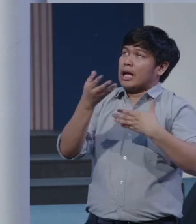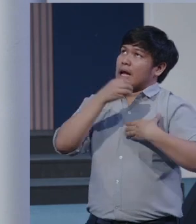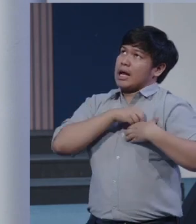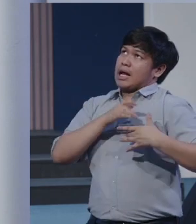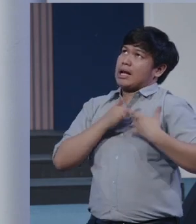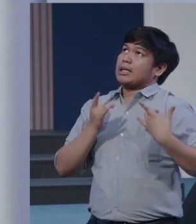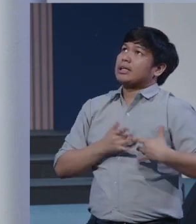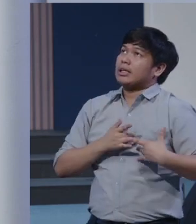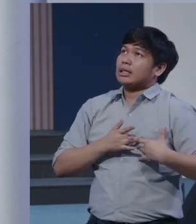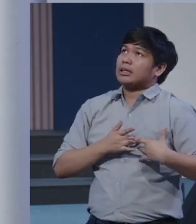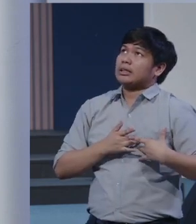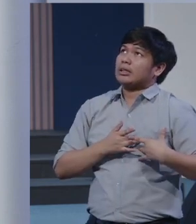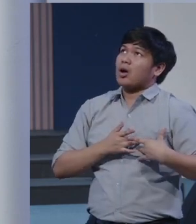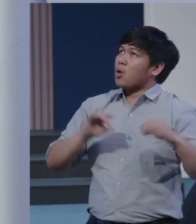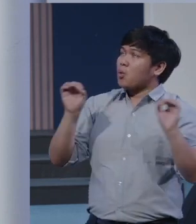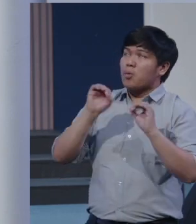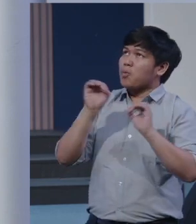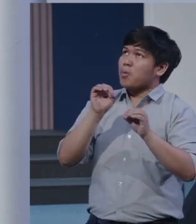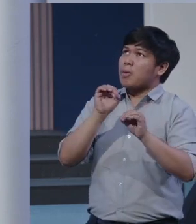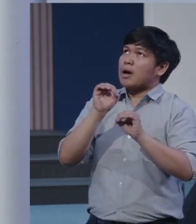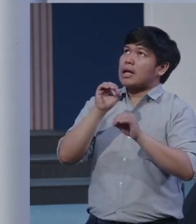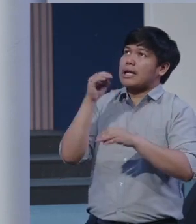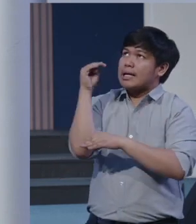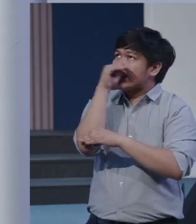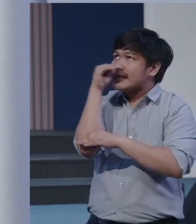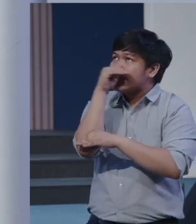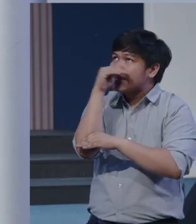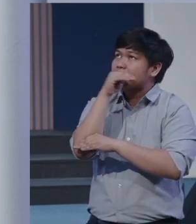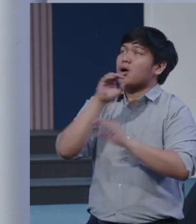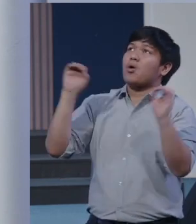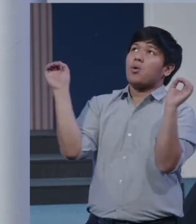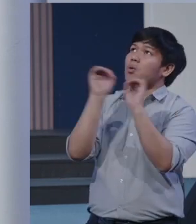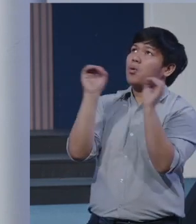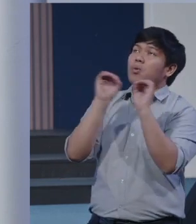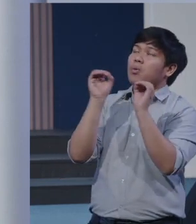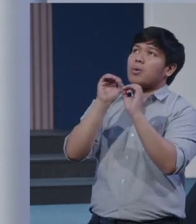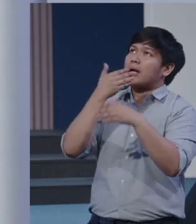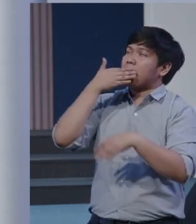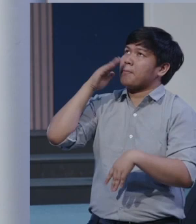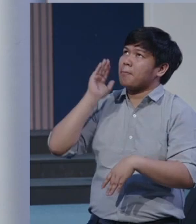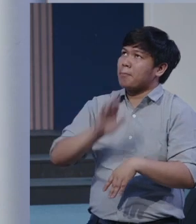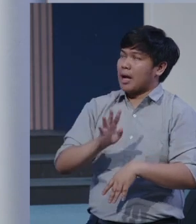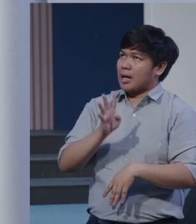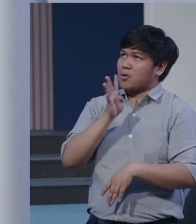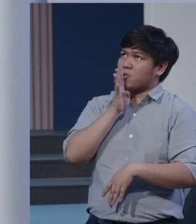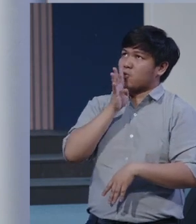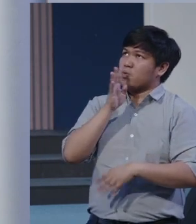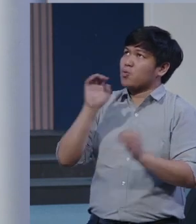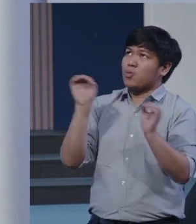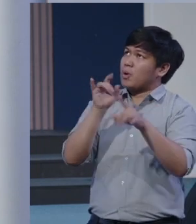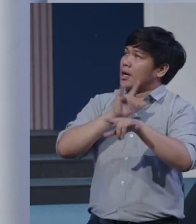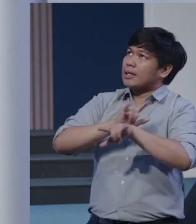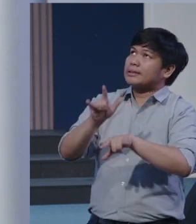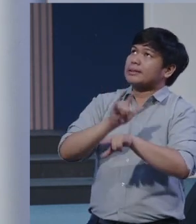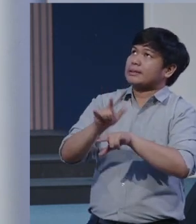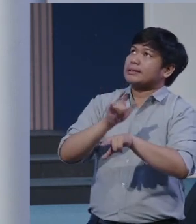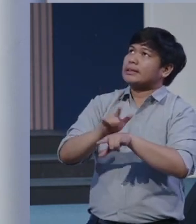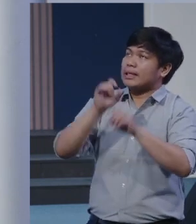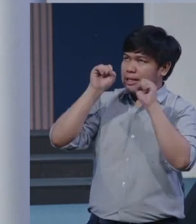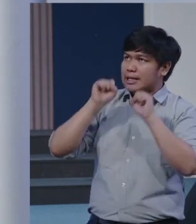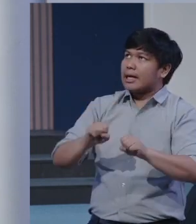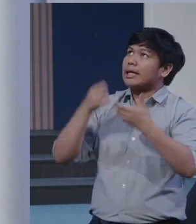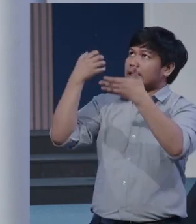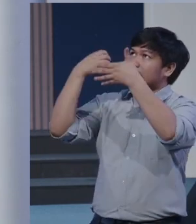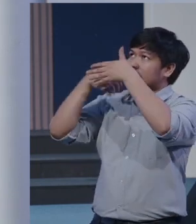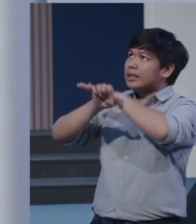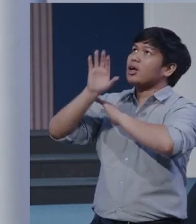Who does do not slander with his tongue and does no Evil to his Neighbor nor takes up a reproach